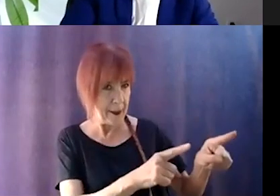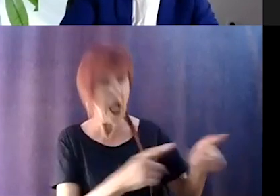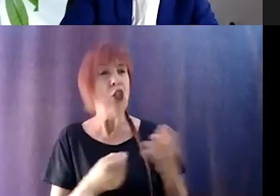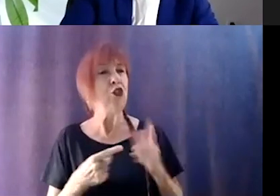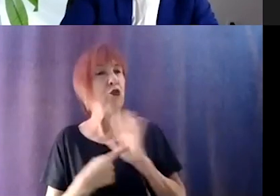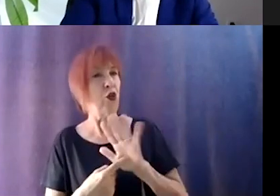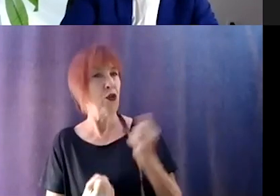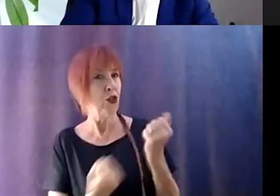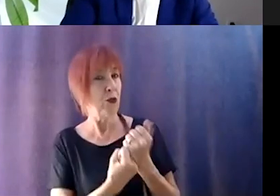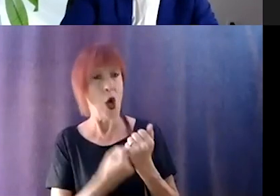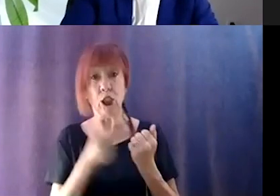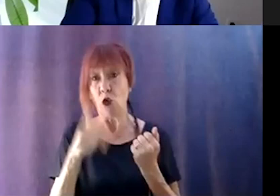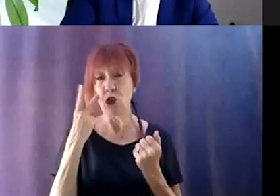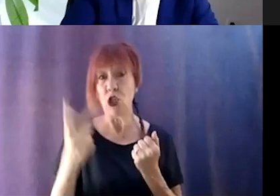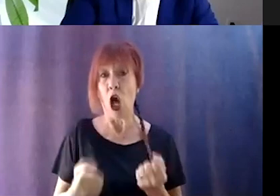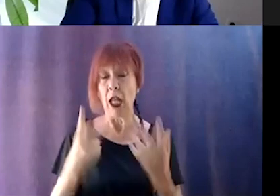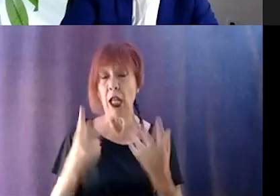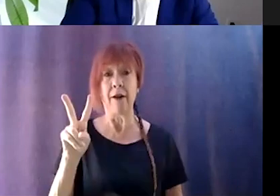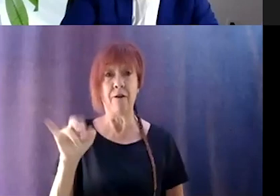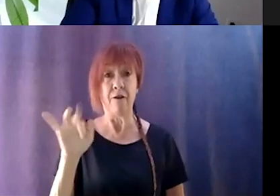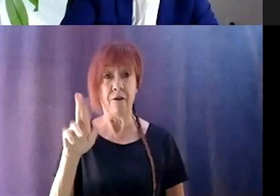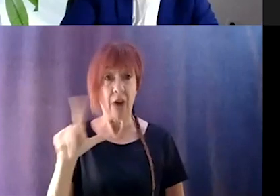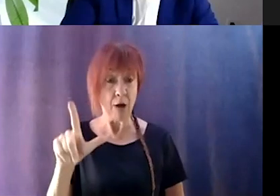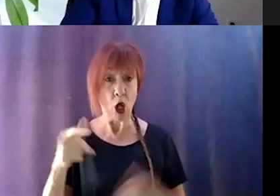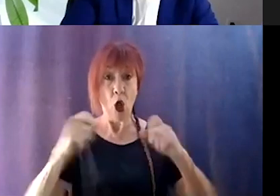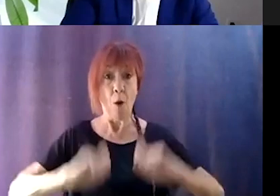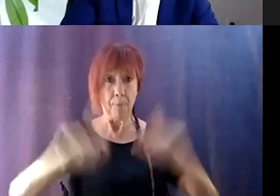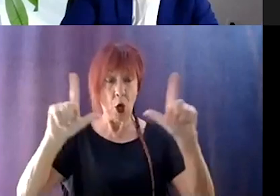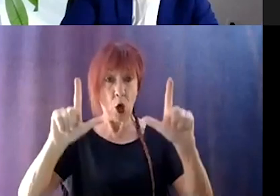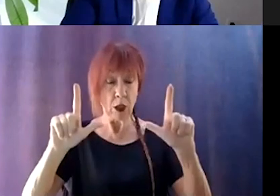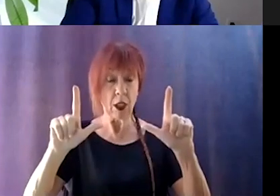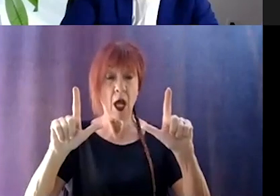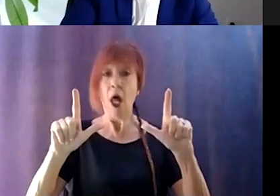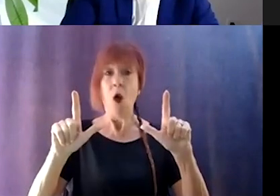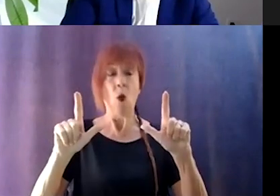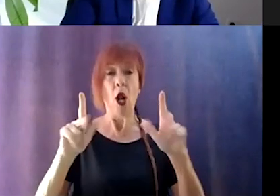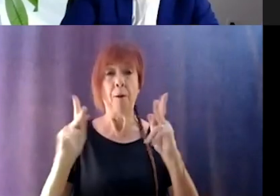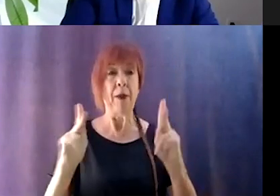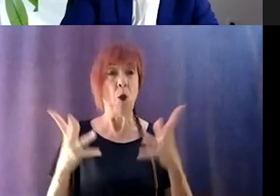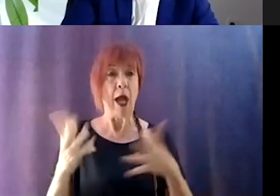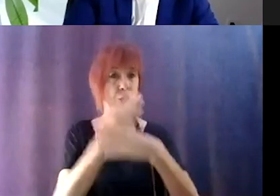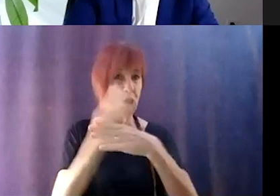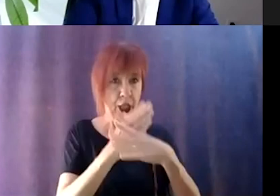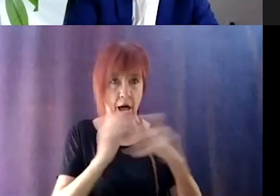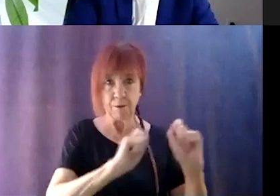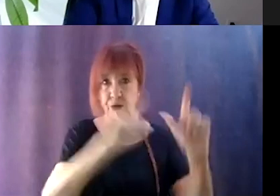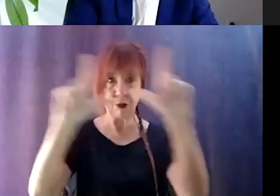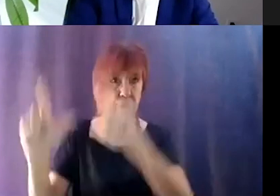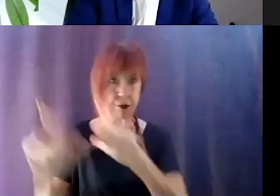lot of viral posts that went where it became a shareable moment, where people, you know, said, I'm